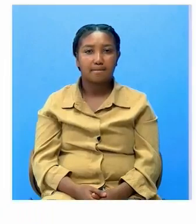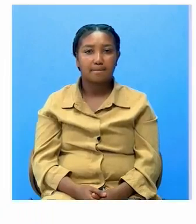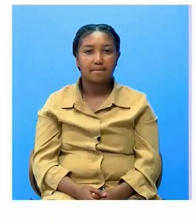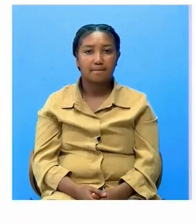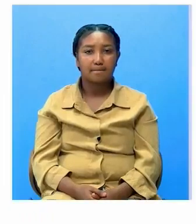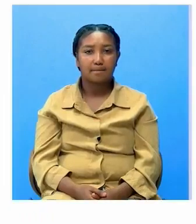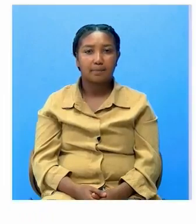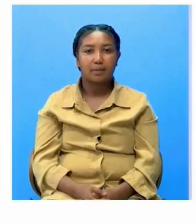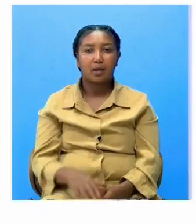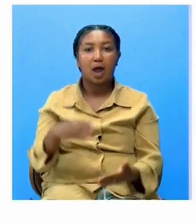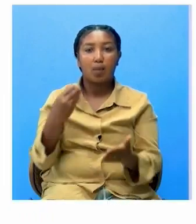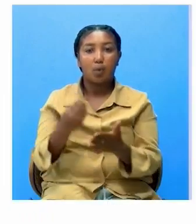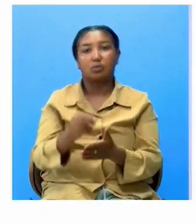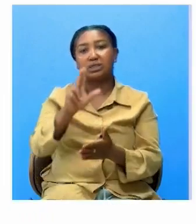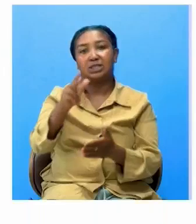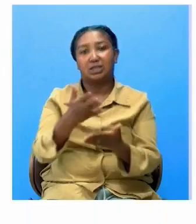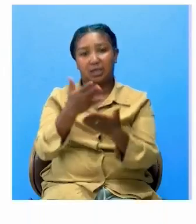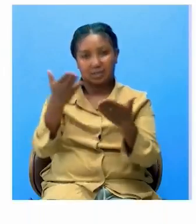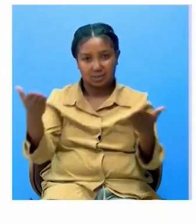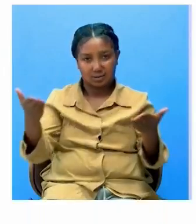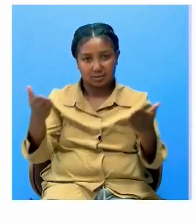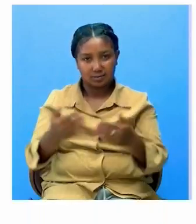Here, I bought 3 things.